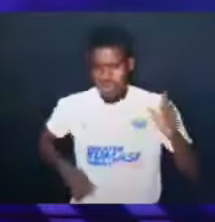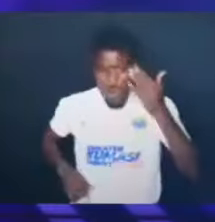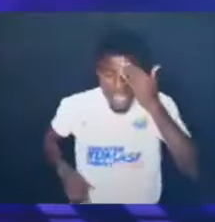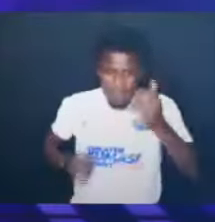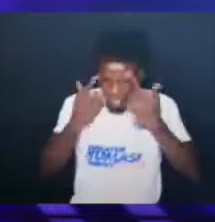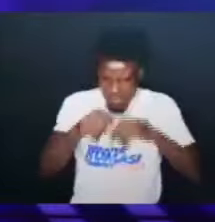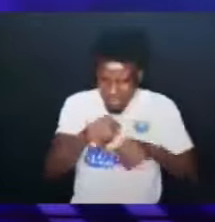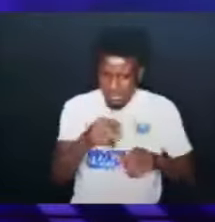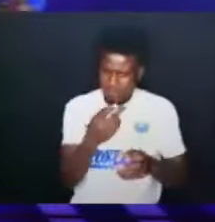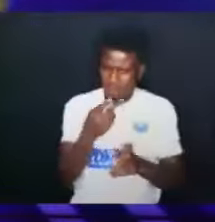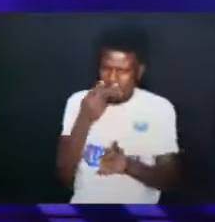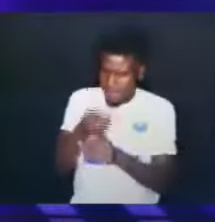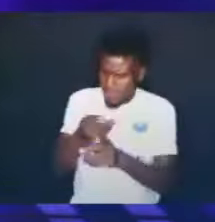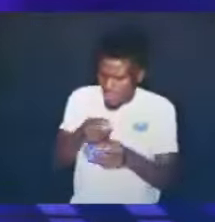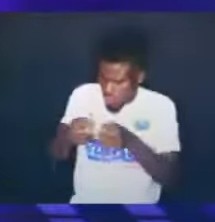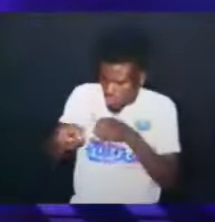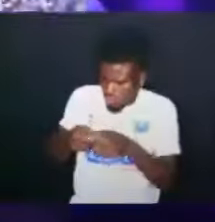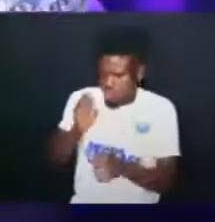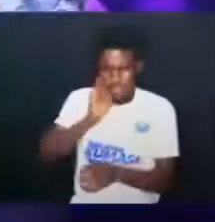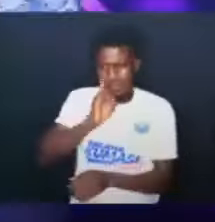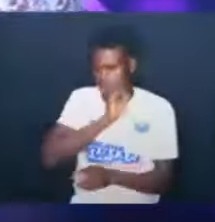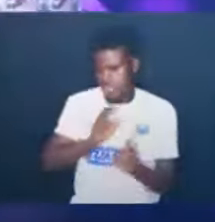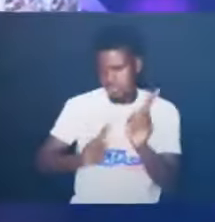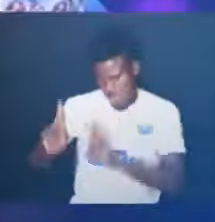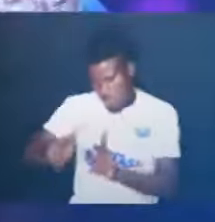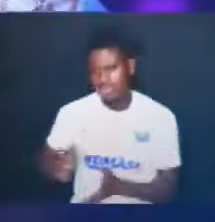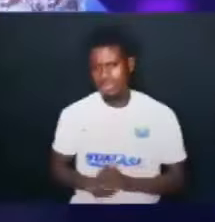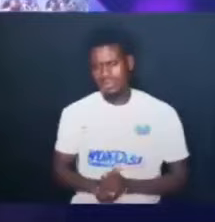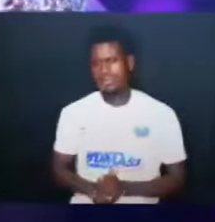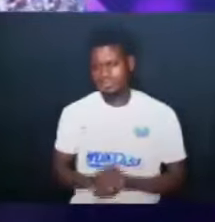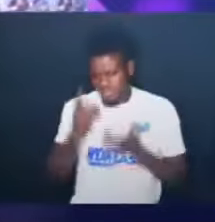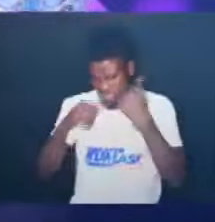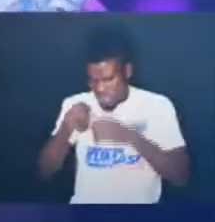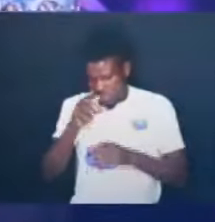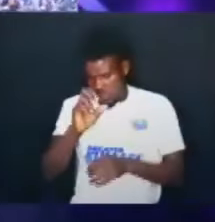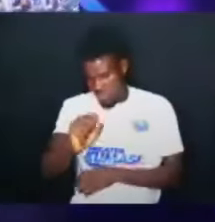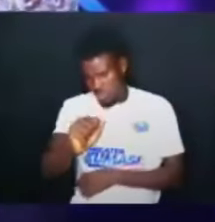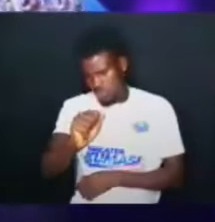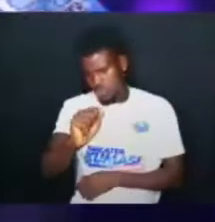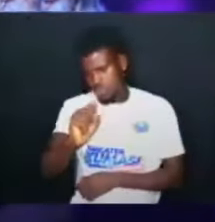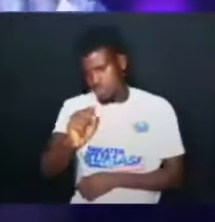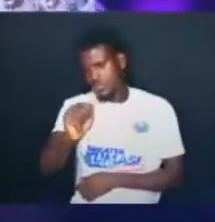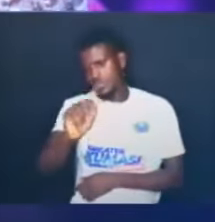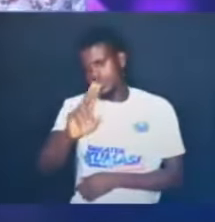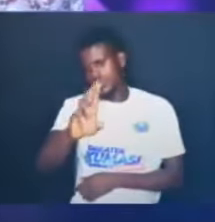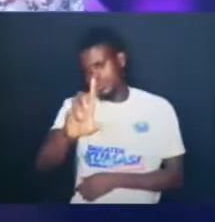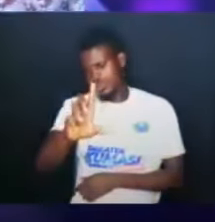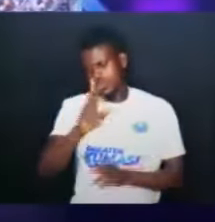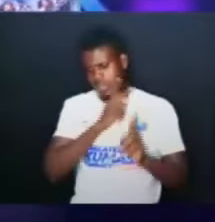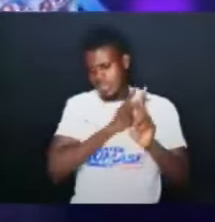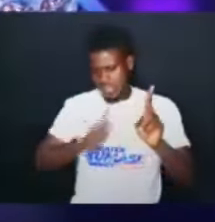and if you like, the owner of the land of Israel. That is why